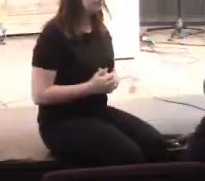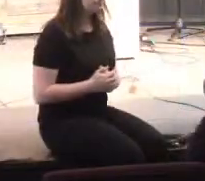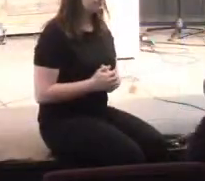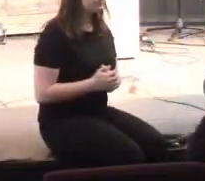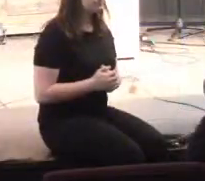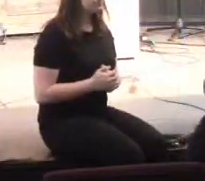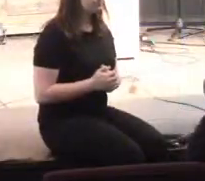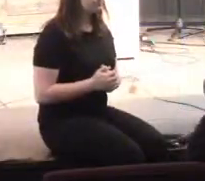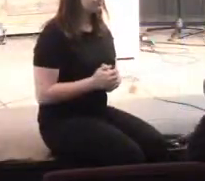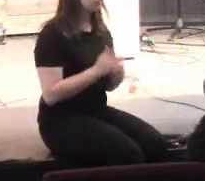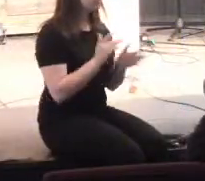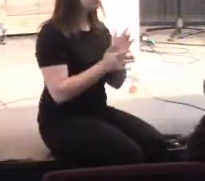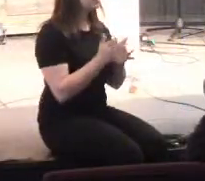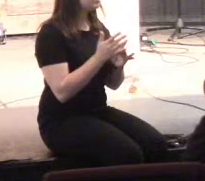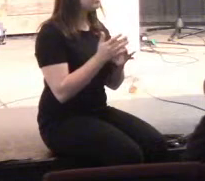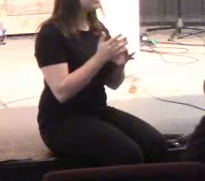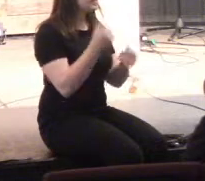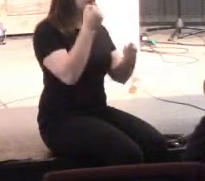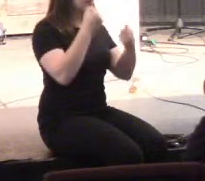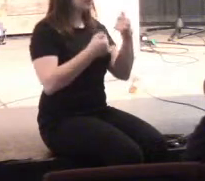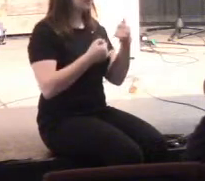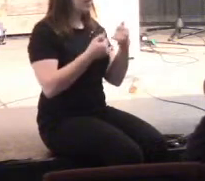It was at the Last Supper, and Jesus